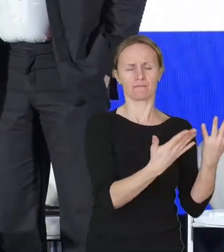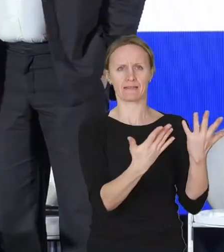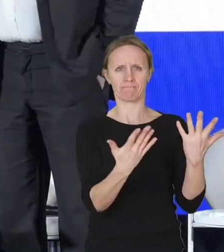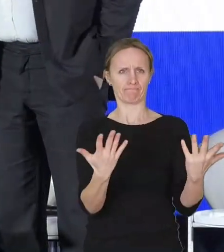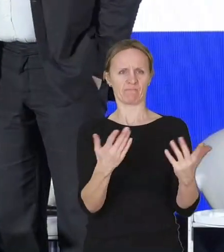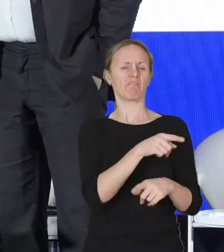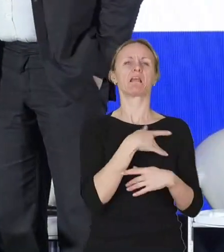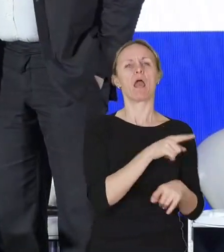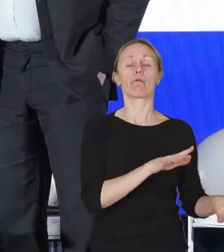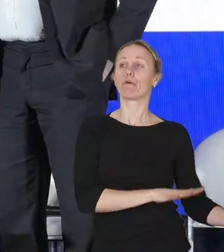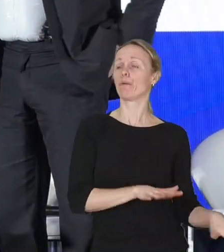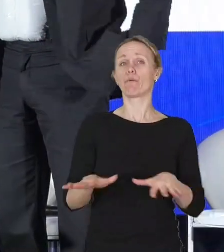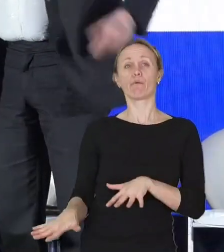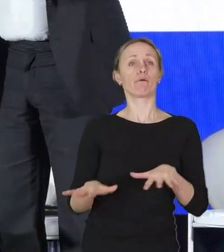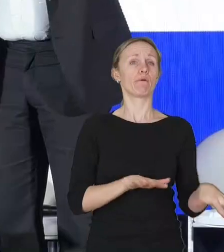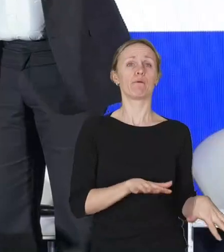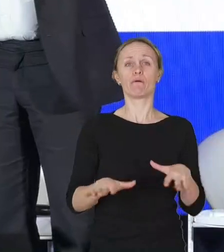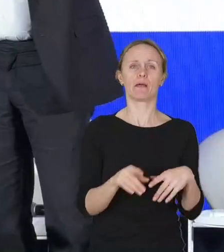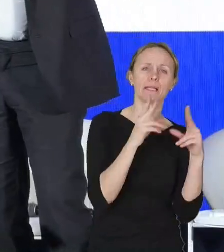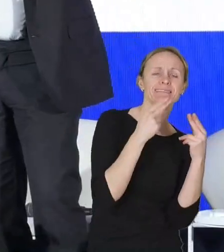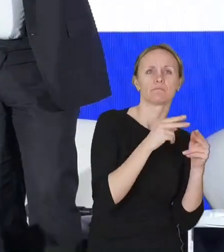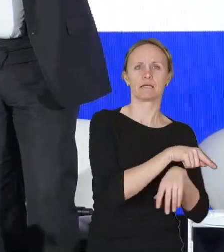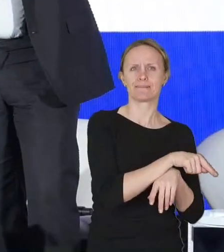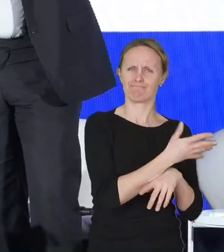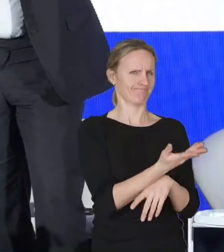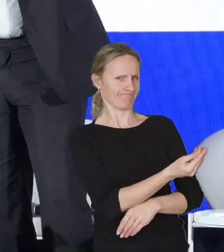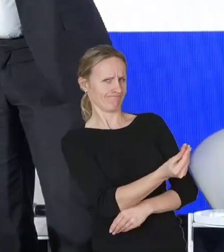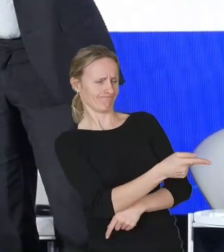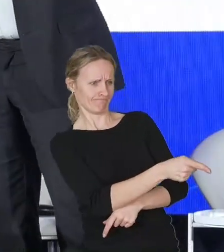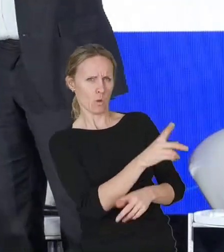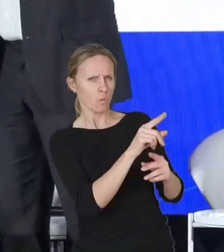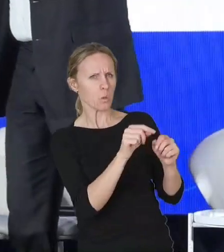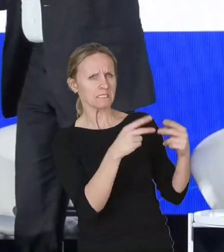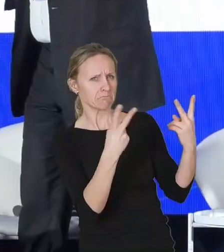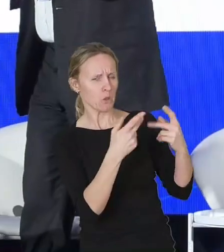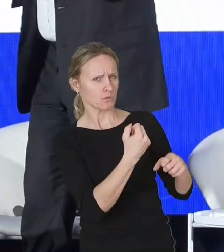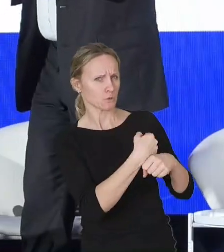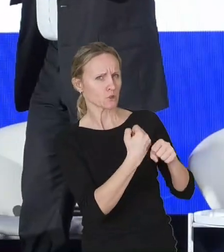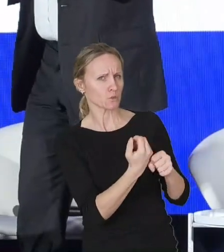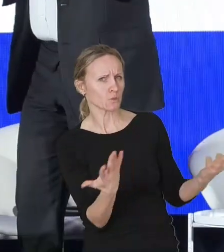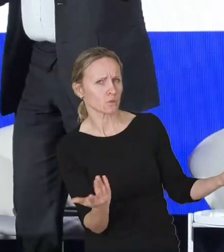do is, because we have these basically three categories, if you want.